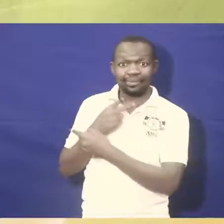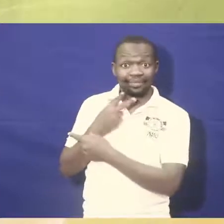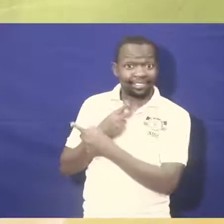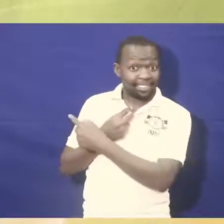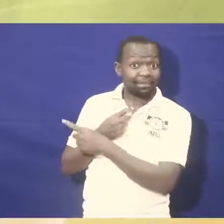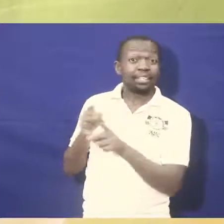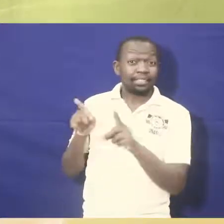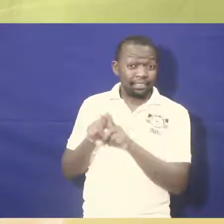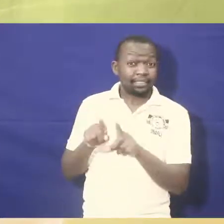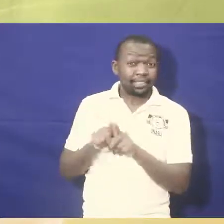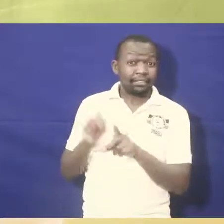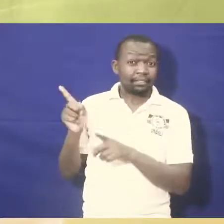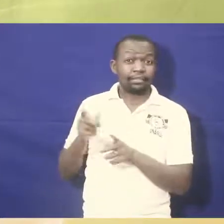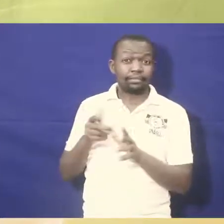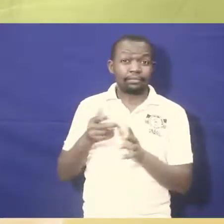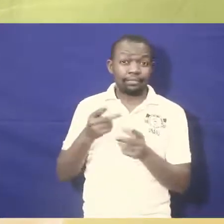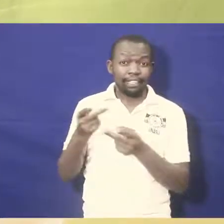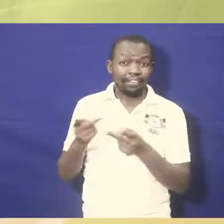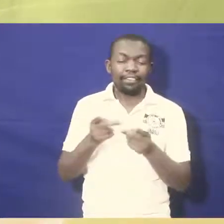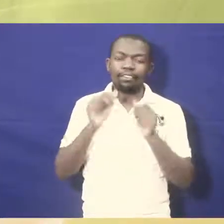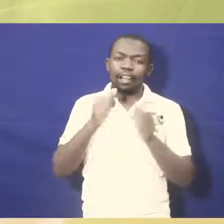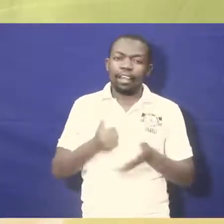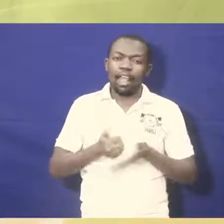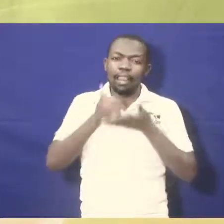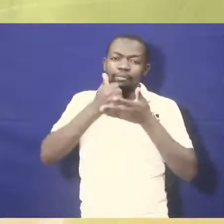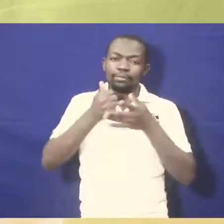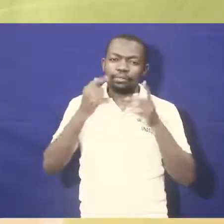Still, the video can help you to think.